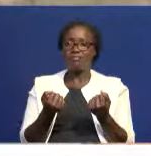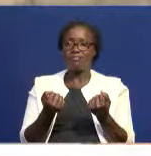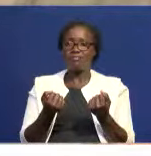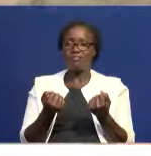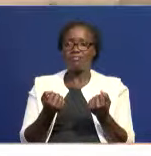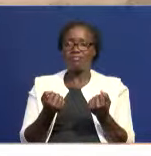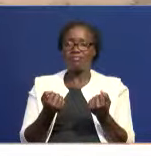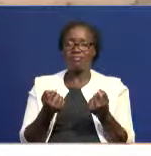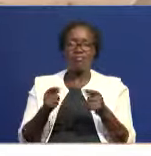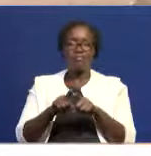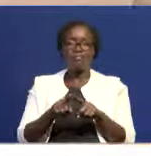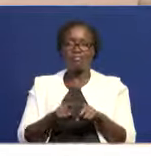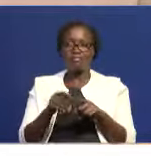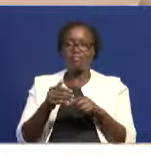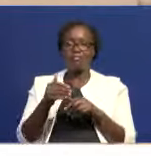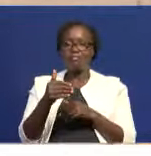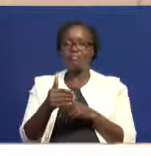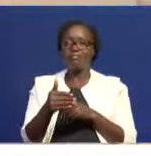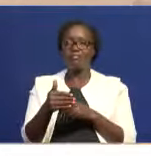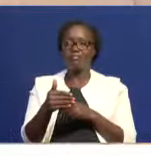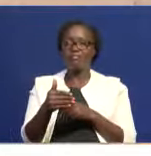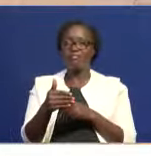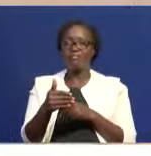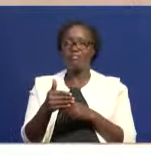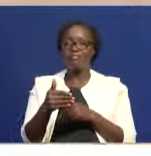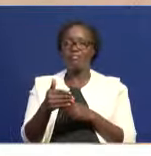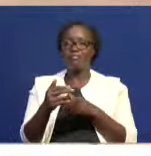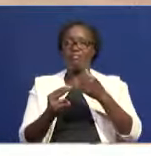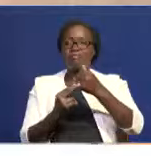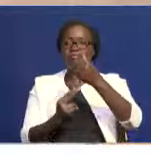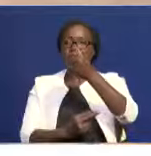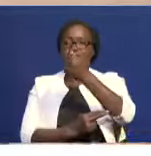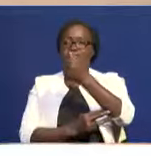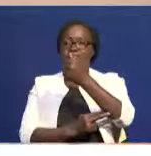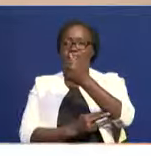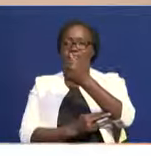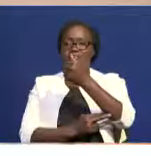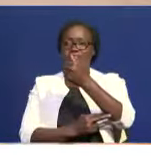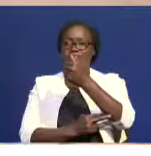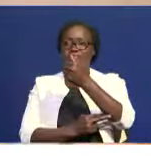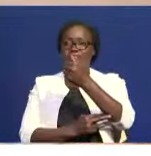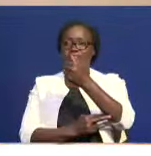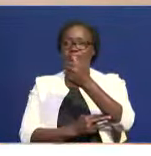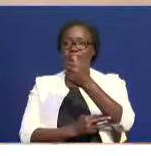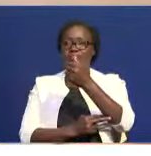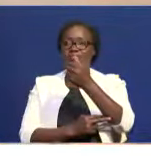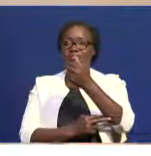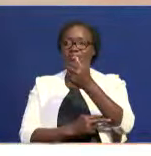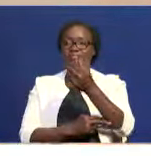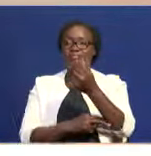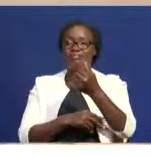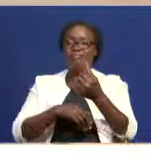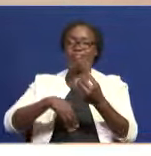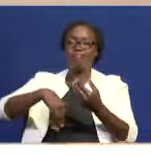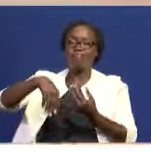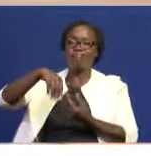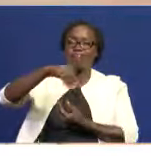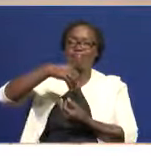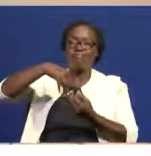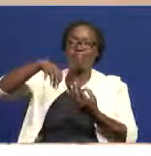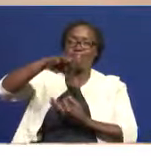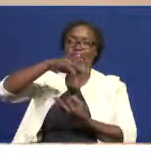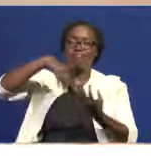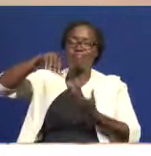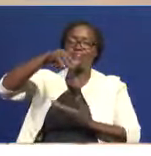Even ahead, you know the infamous bridge in Kangemi, you can see they've already lit another bonfire on that particular area